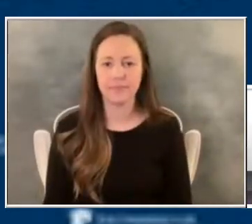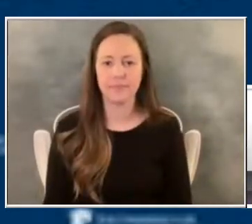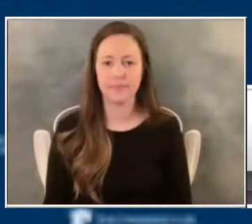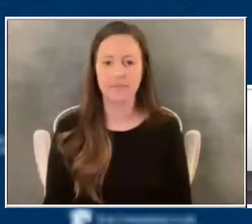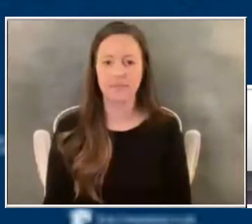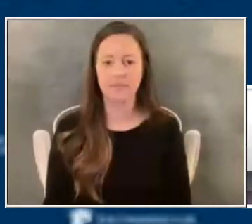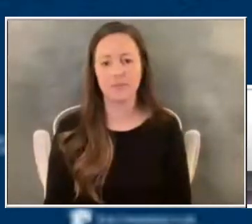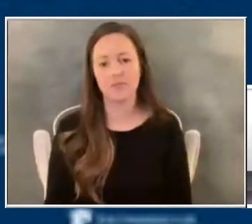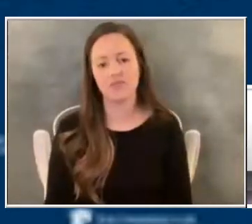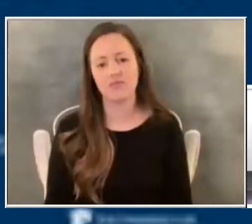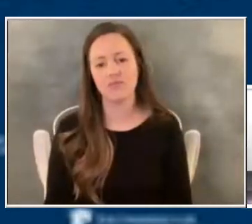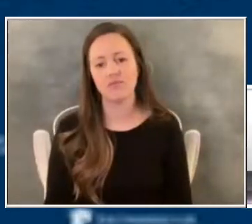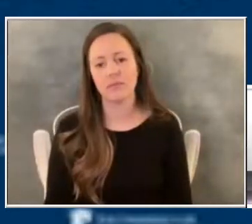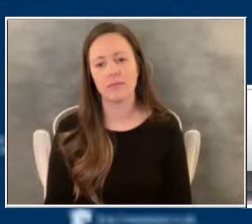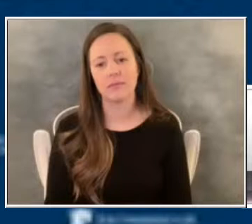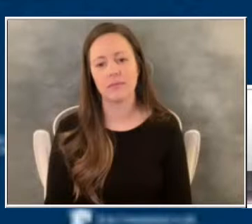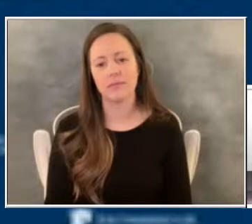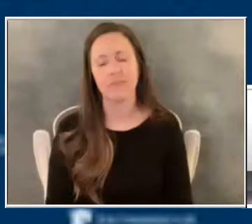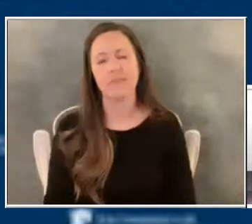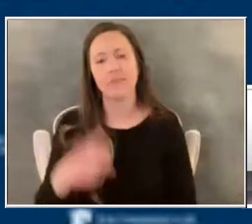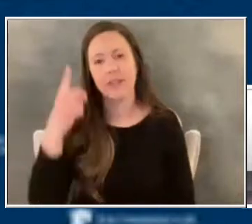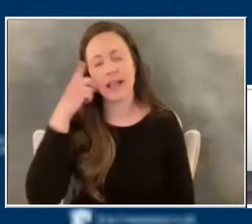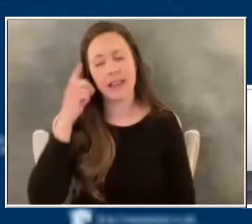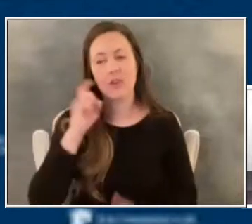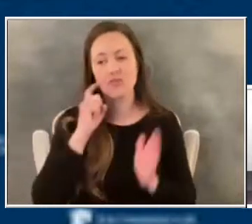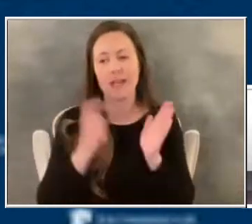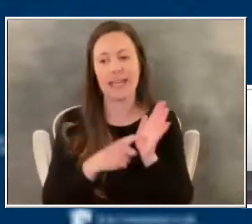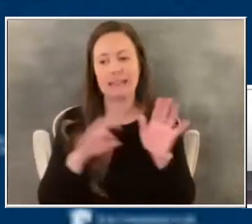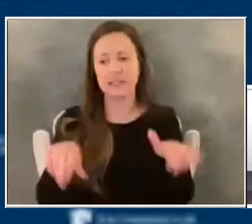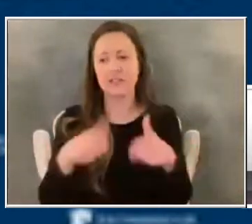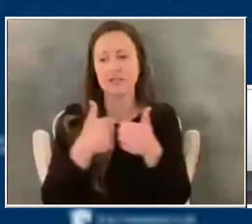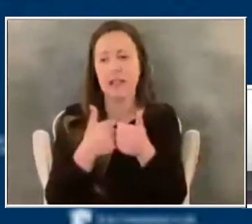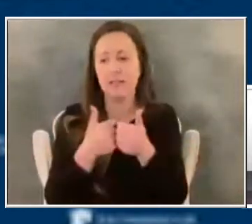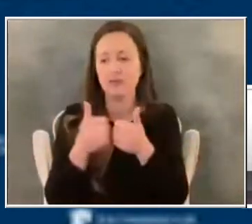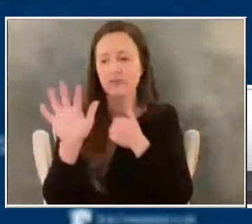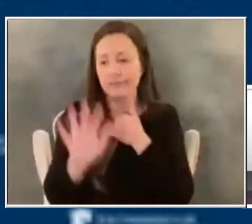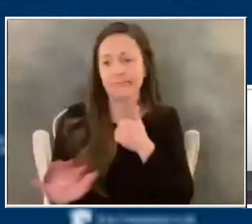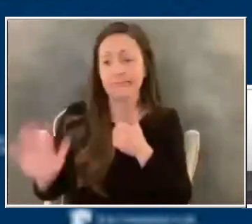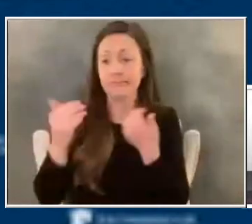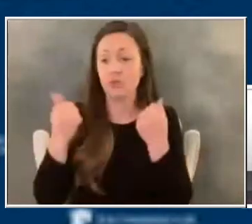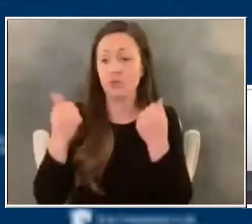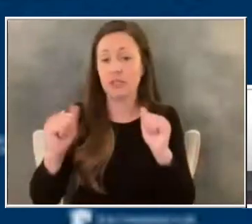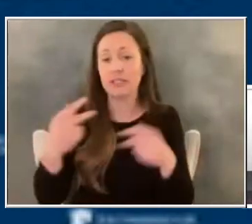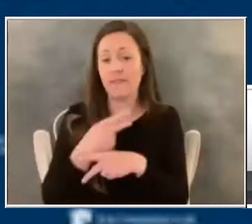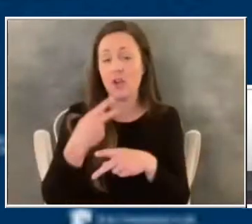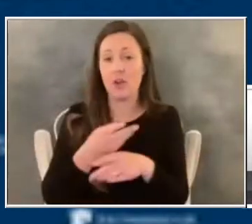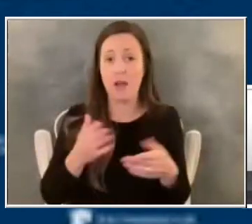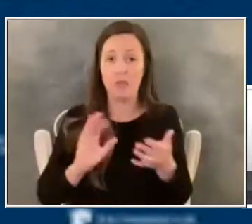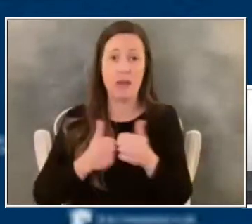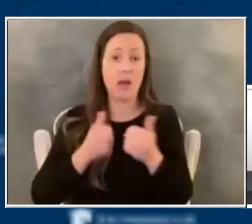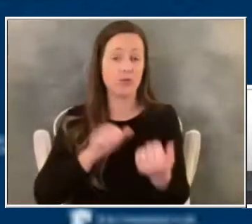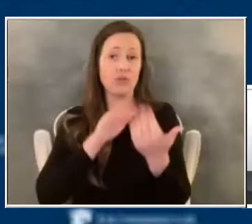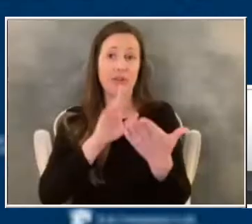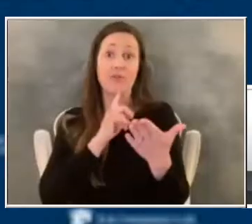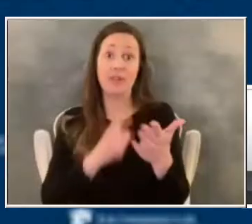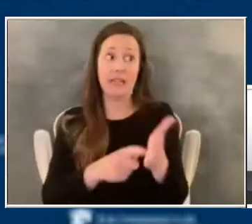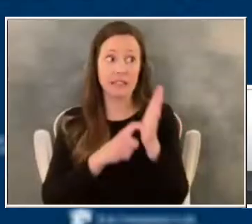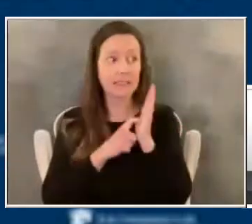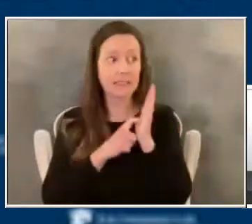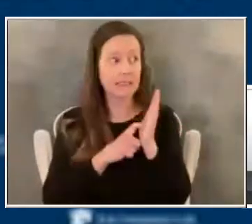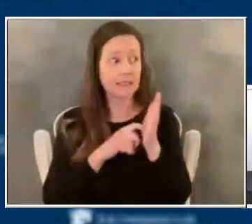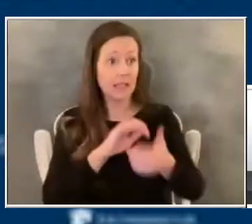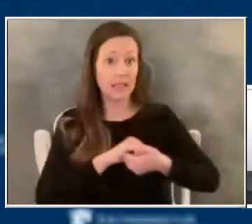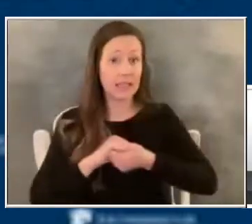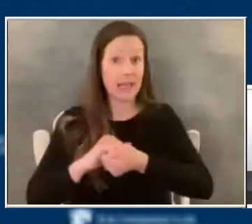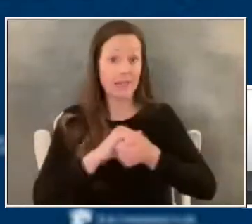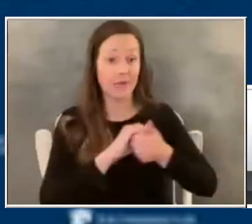I think, that recognizing there are challenges out there and then finding ways to address them, and that takes collaboration and